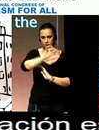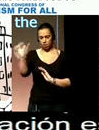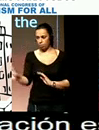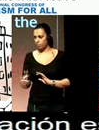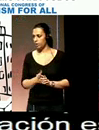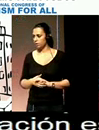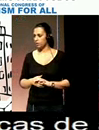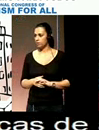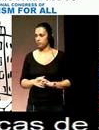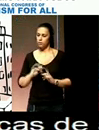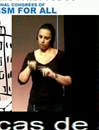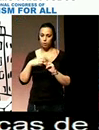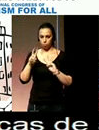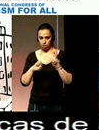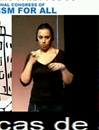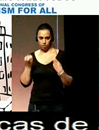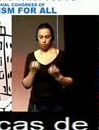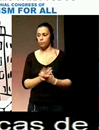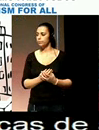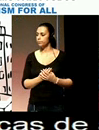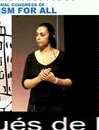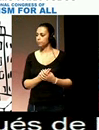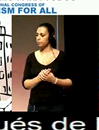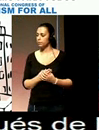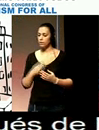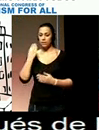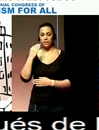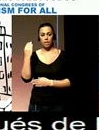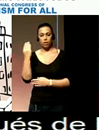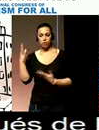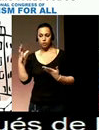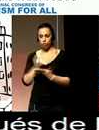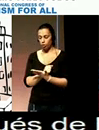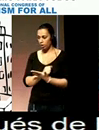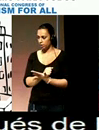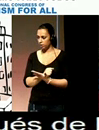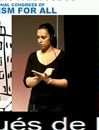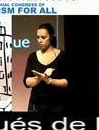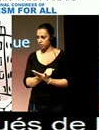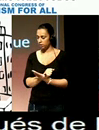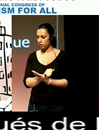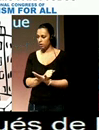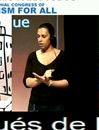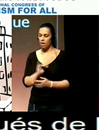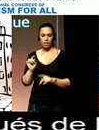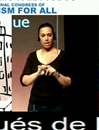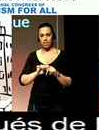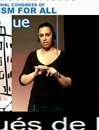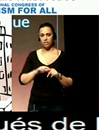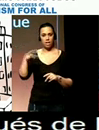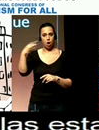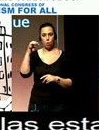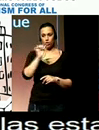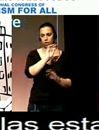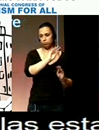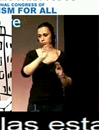All the stations have a unique character, and platforms and their approaches are now fully accessible for all. Access